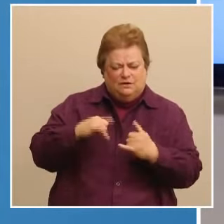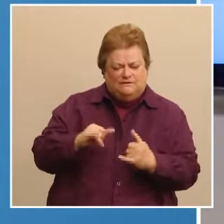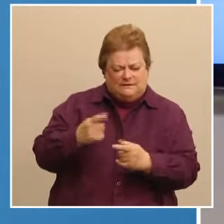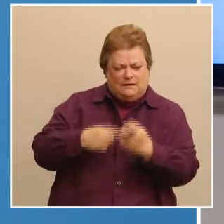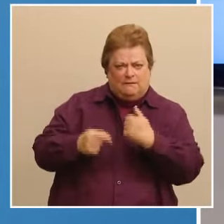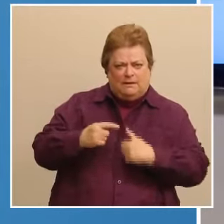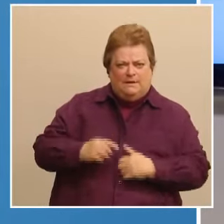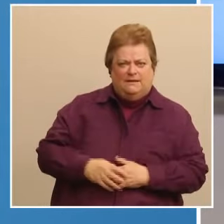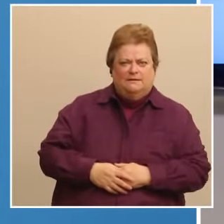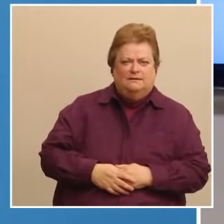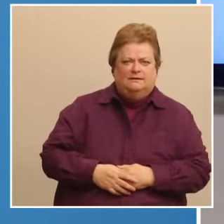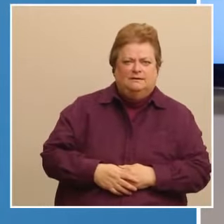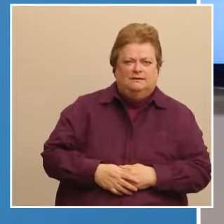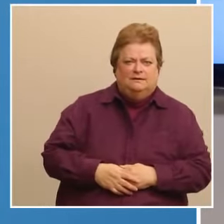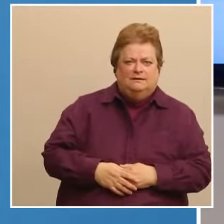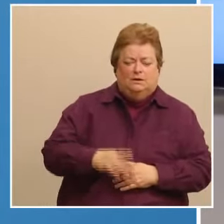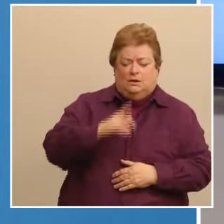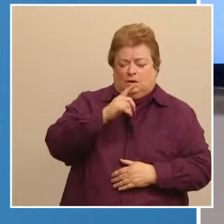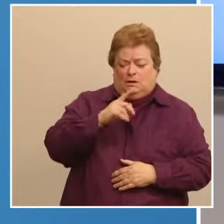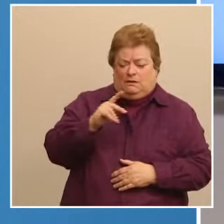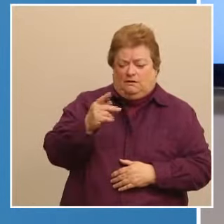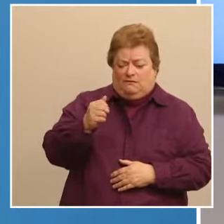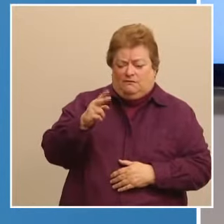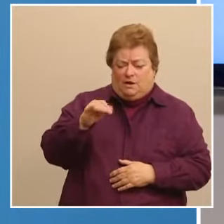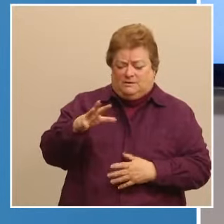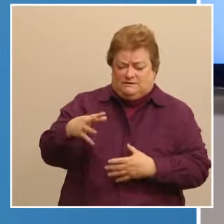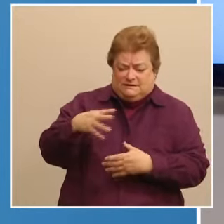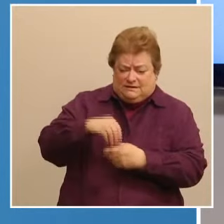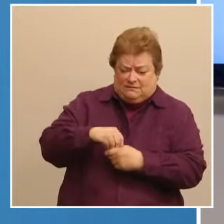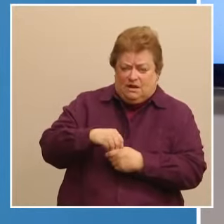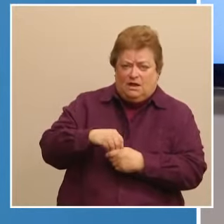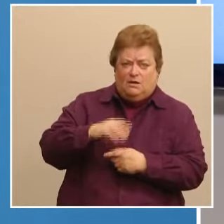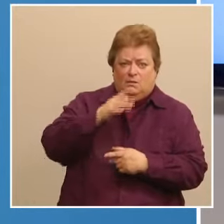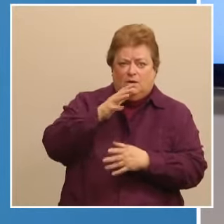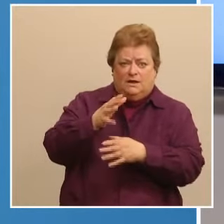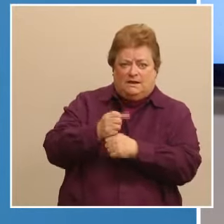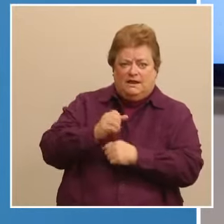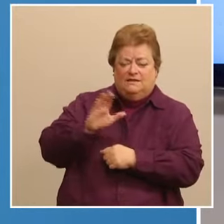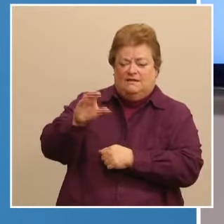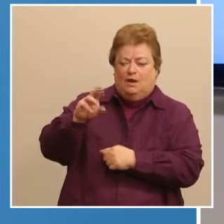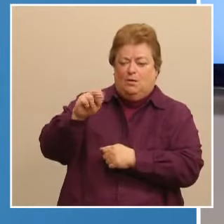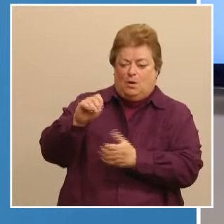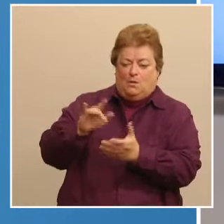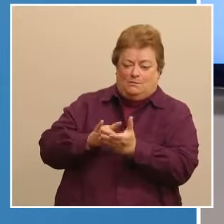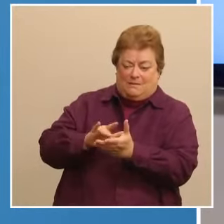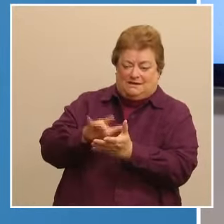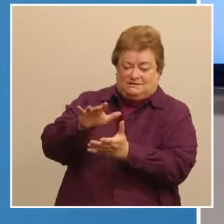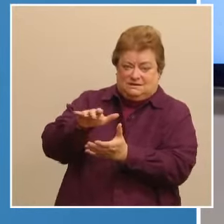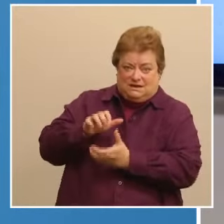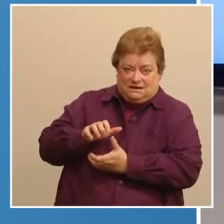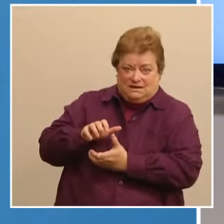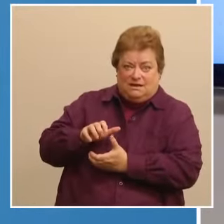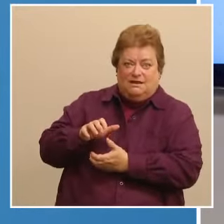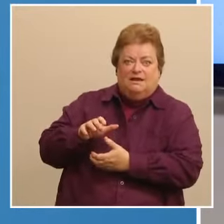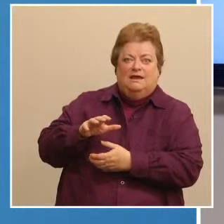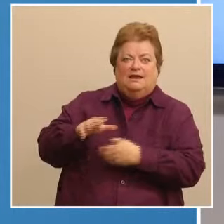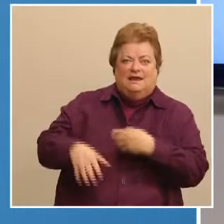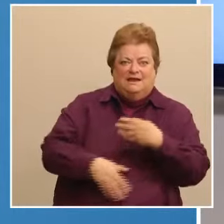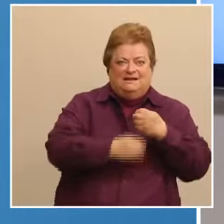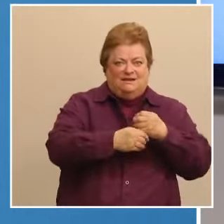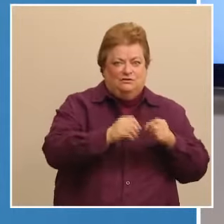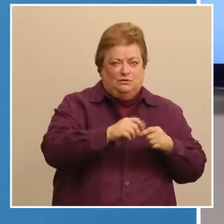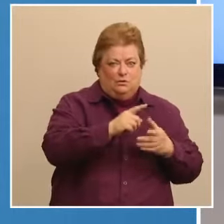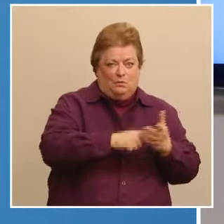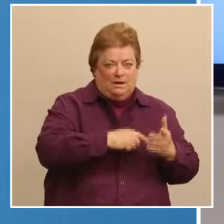forthcoming. The participating pharmacies will be receiving their own vaccine allocations. This is in addition to what the